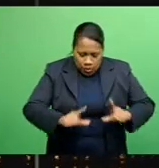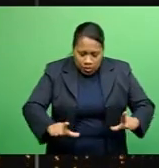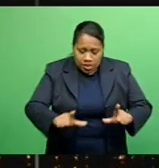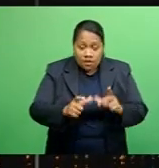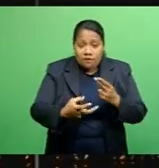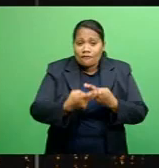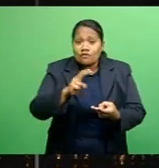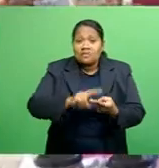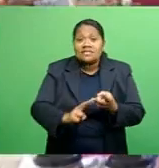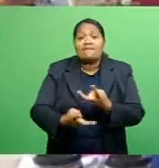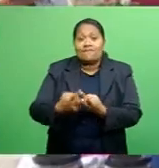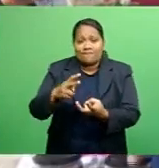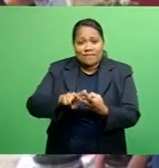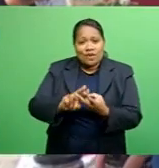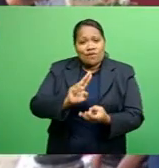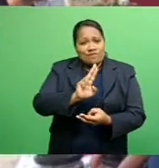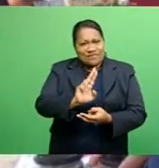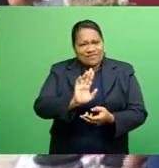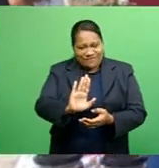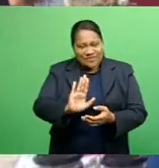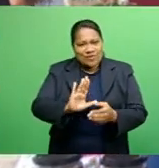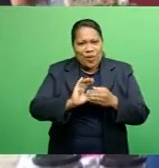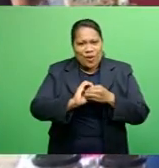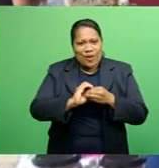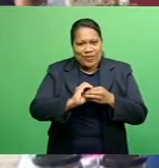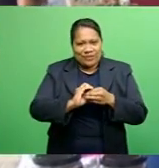for her product.